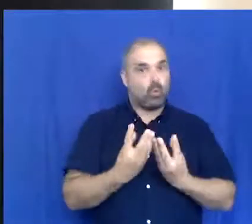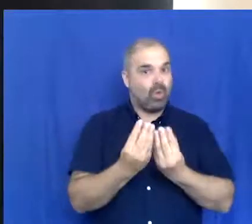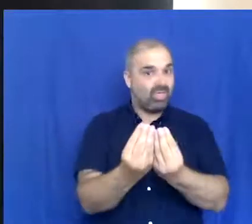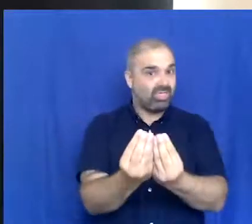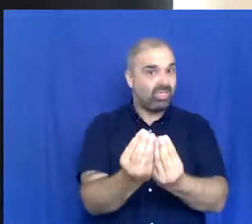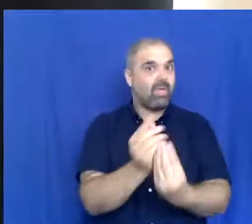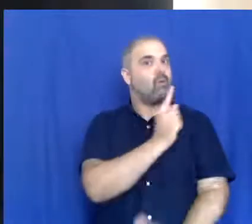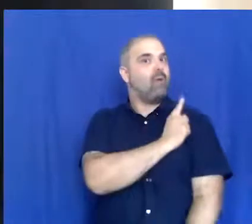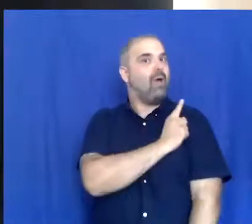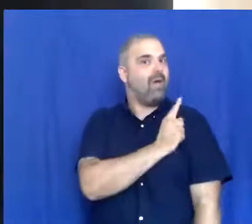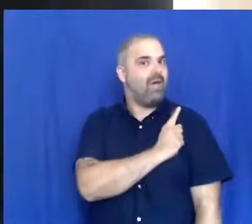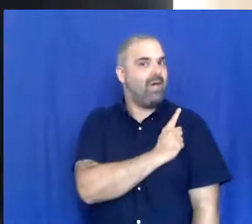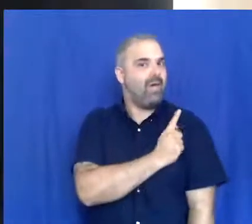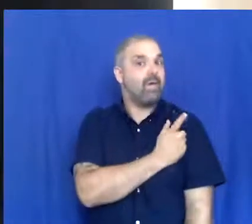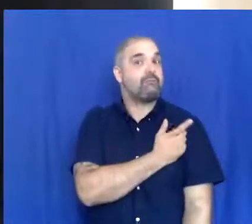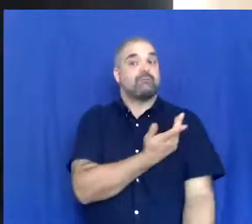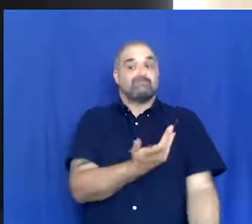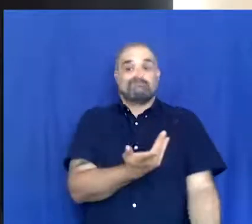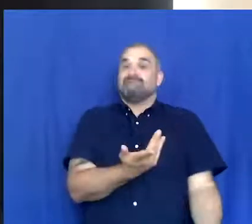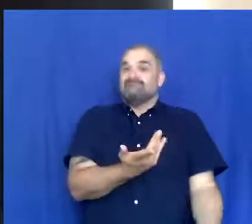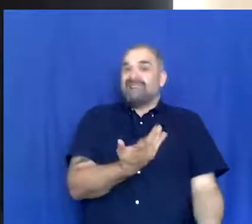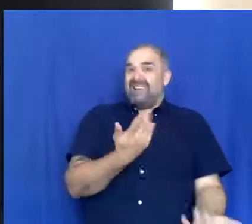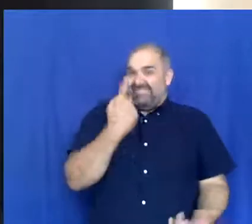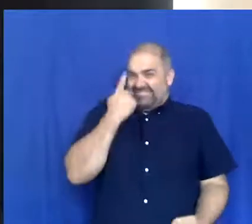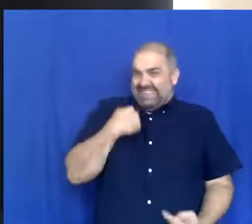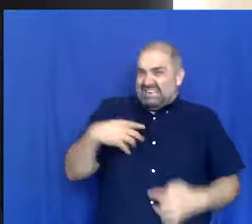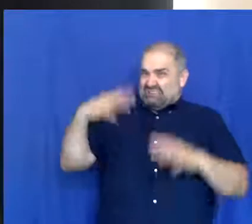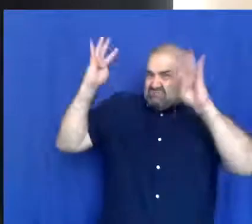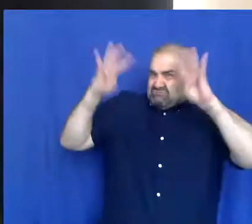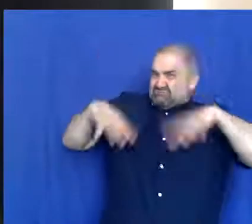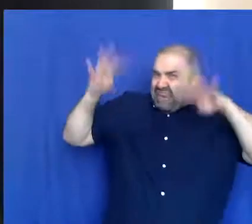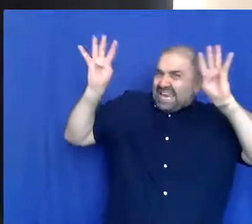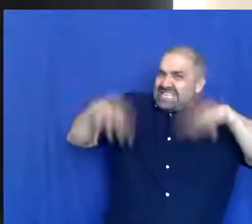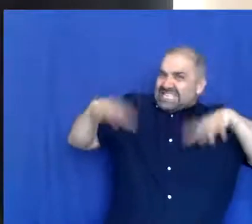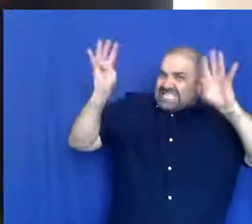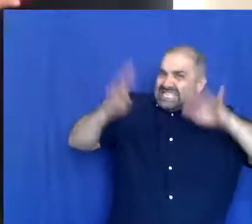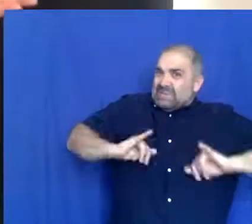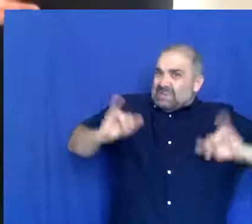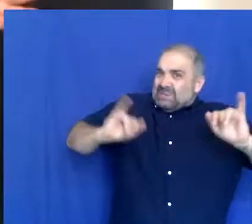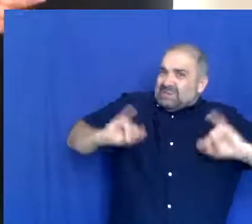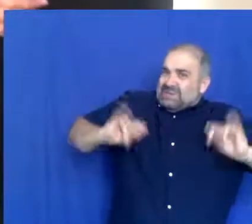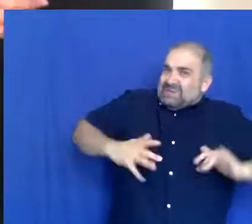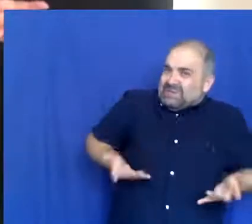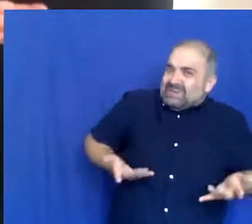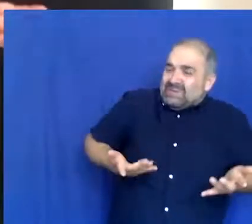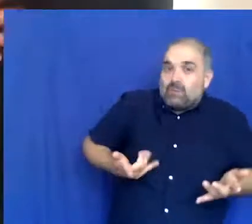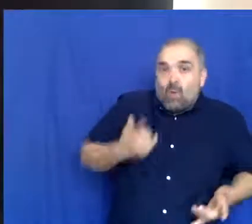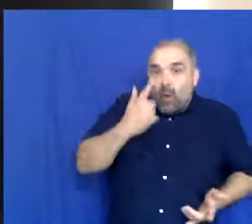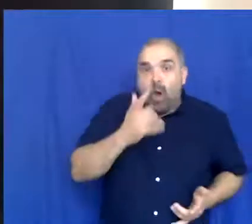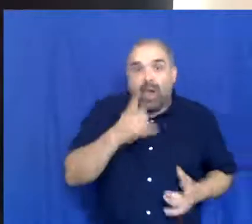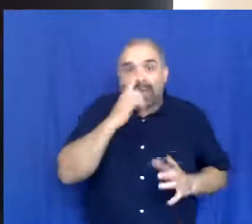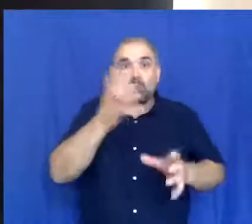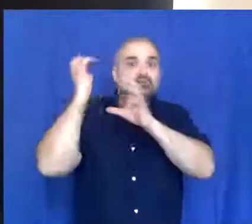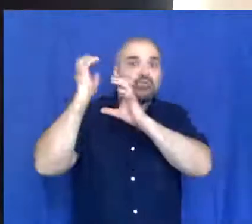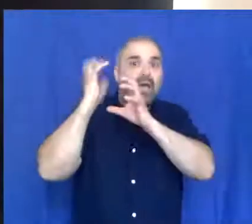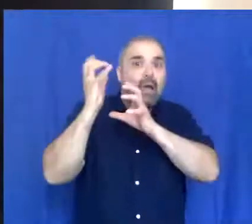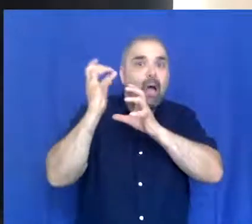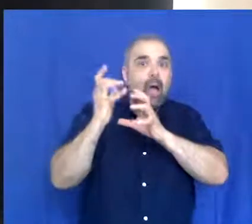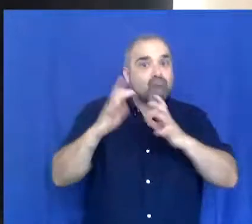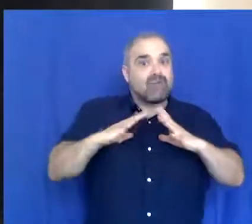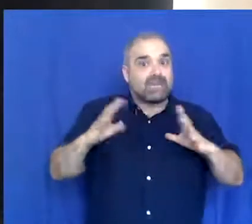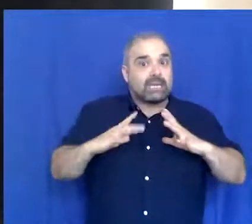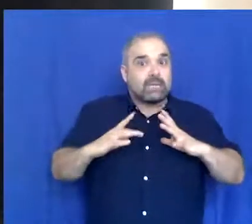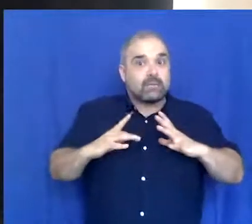you because I think it might be raining. Oh no! Can you get your